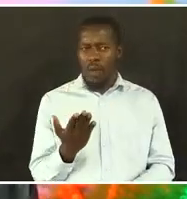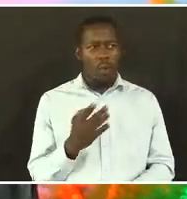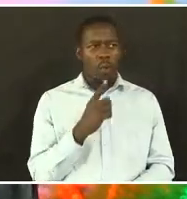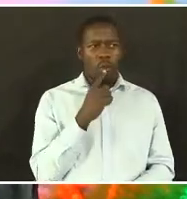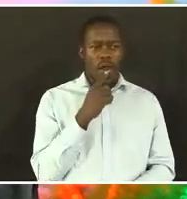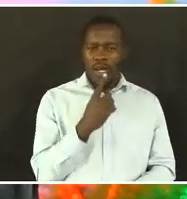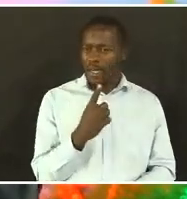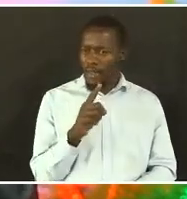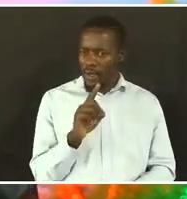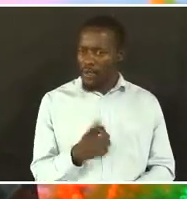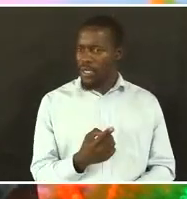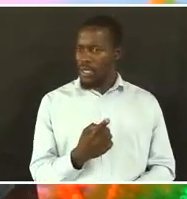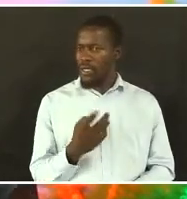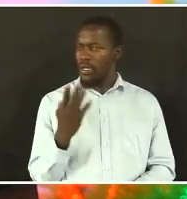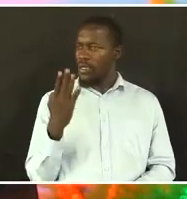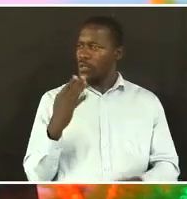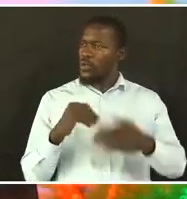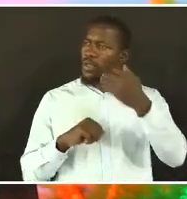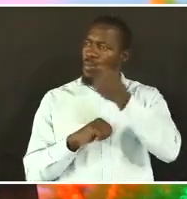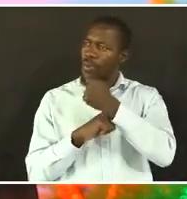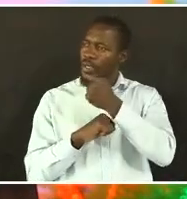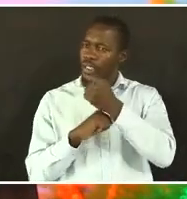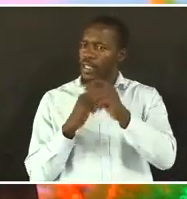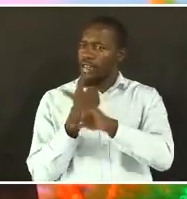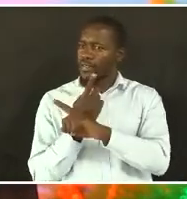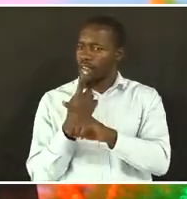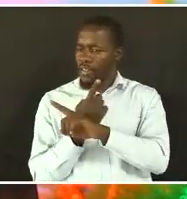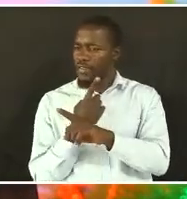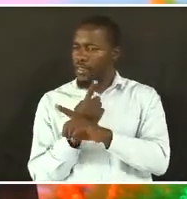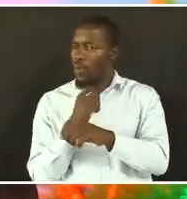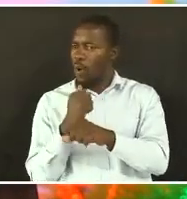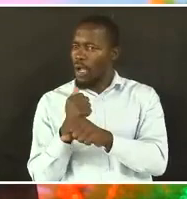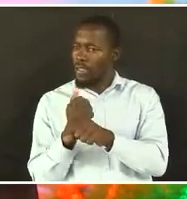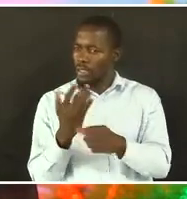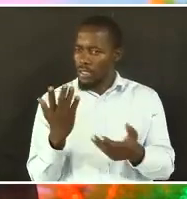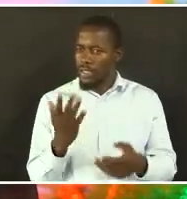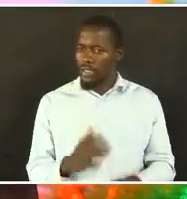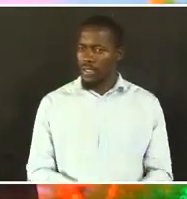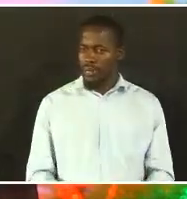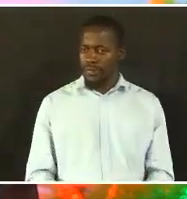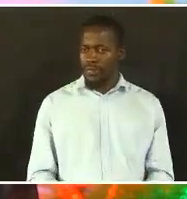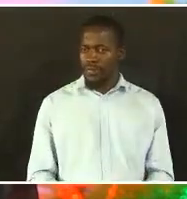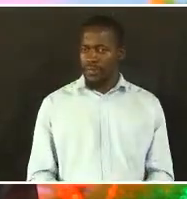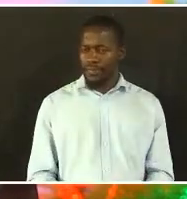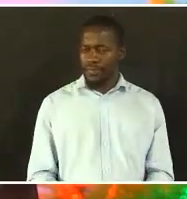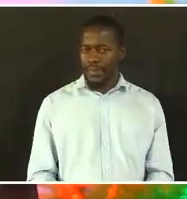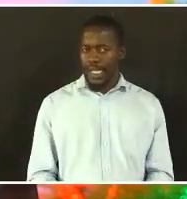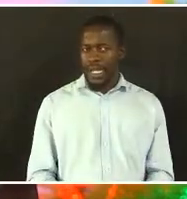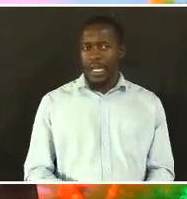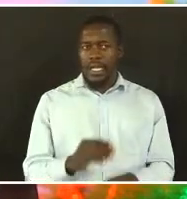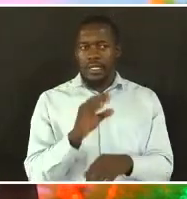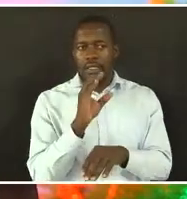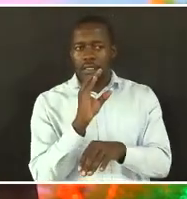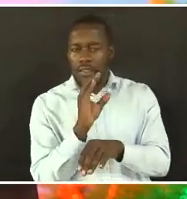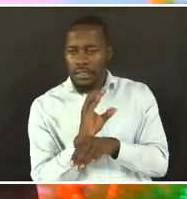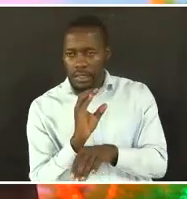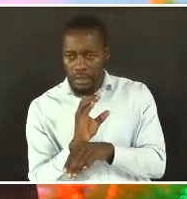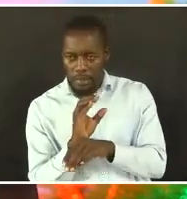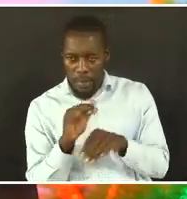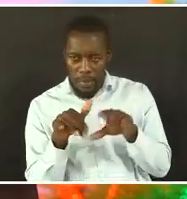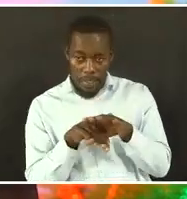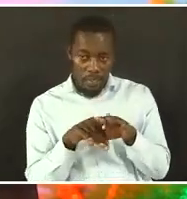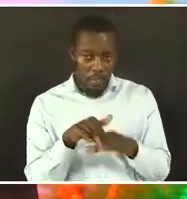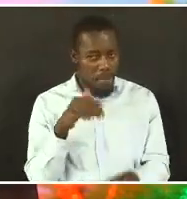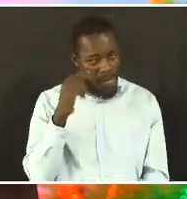anonymously to Chaplaincy Hospital. What I'm saying is, as church members, our